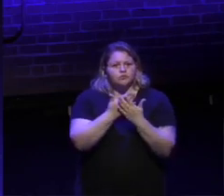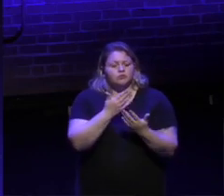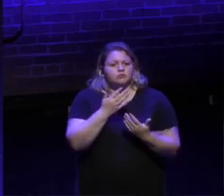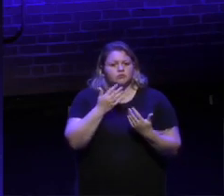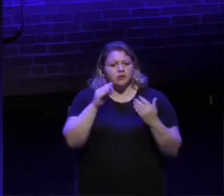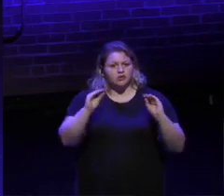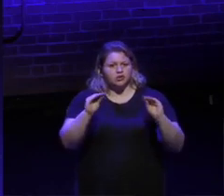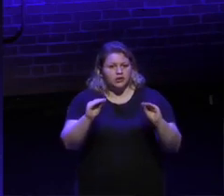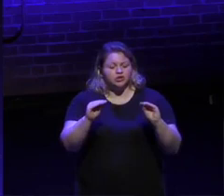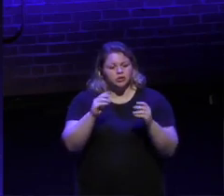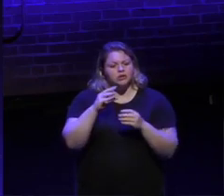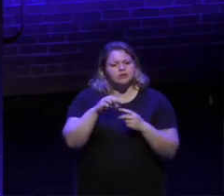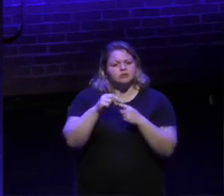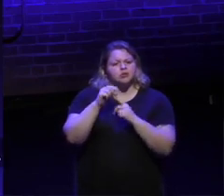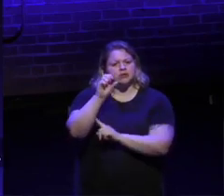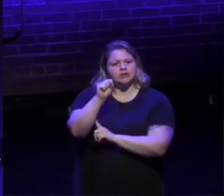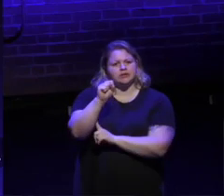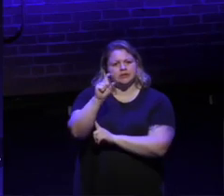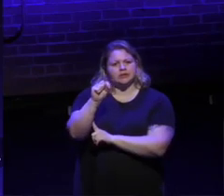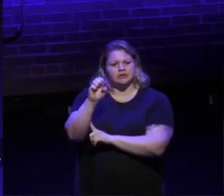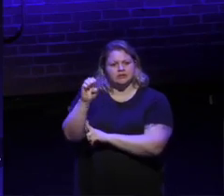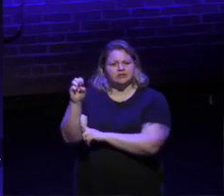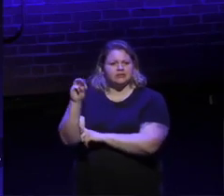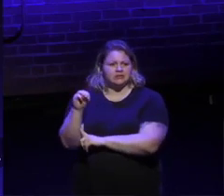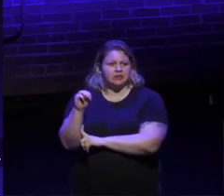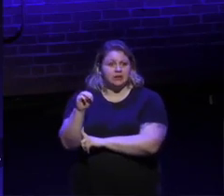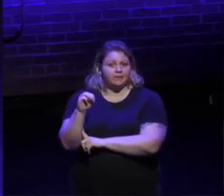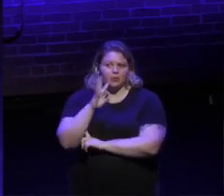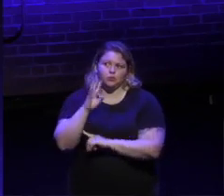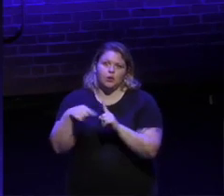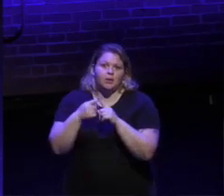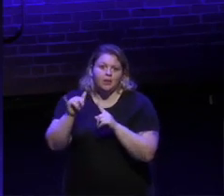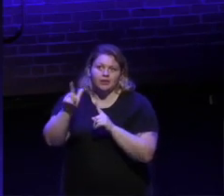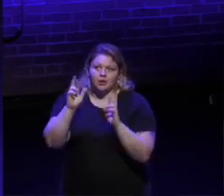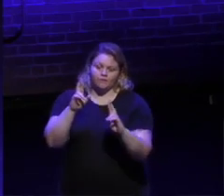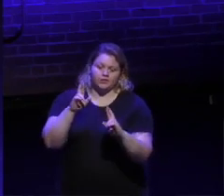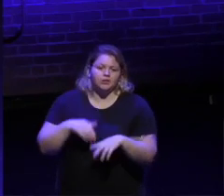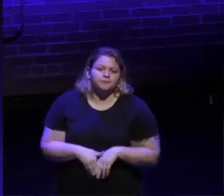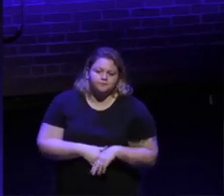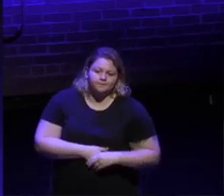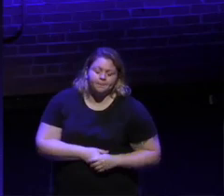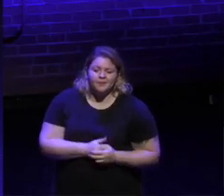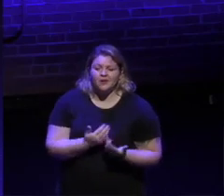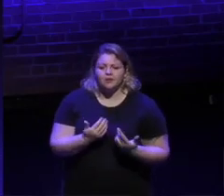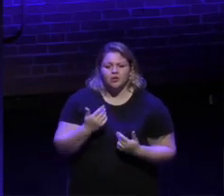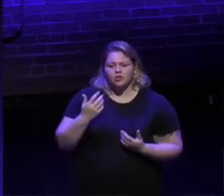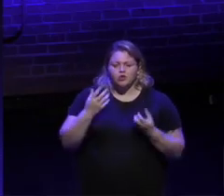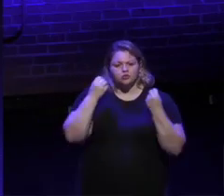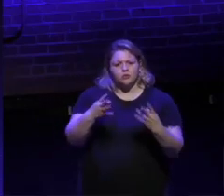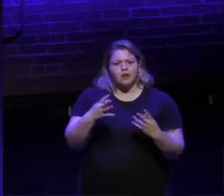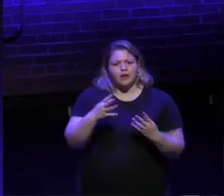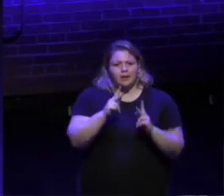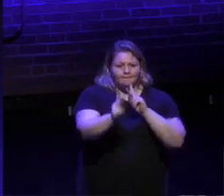STEAM, and I'm hoping we'll get into some questions about that later, because I have some ideas. But I got into this race because we are leaving so